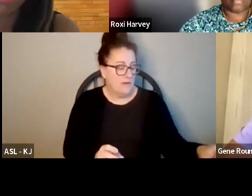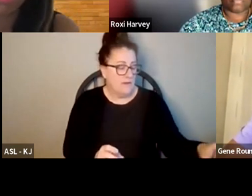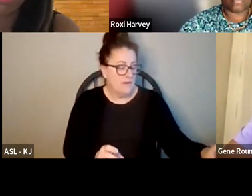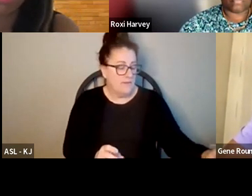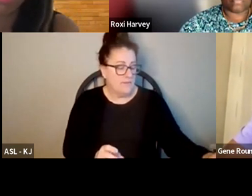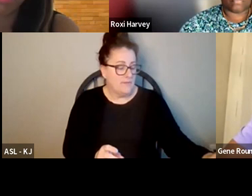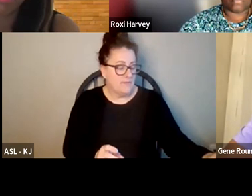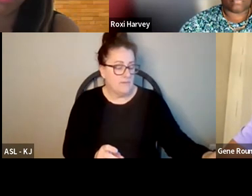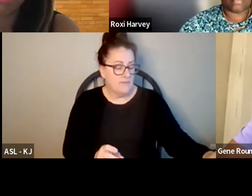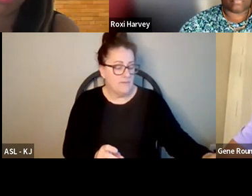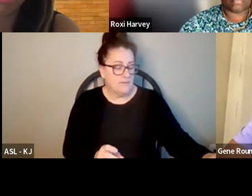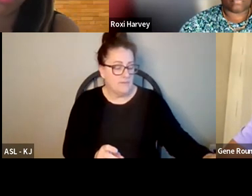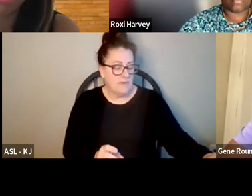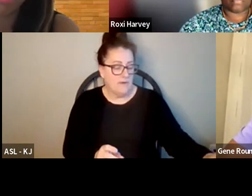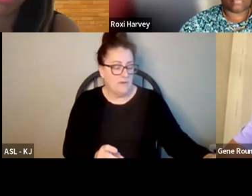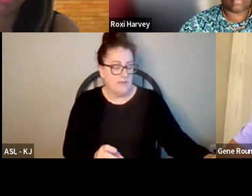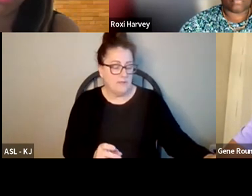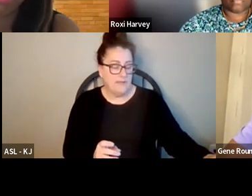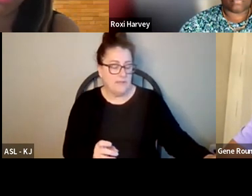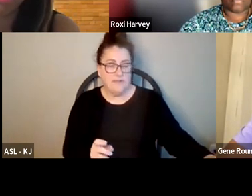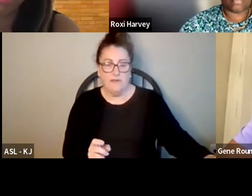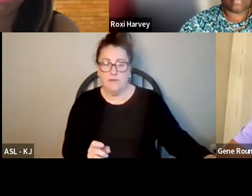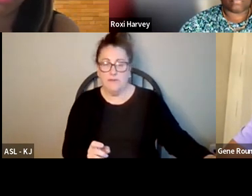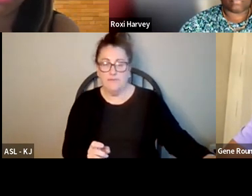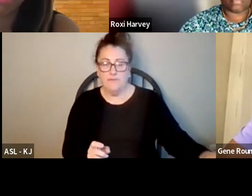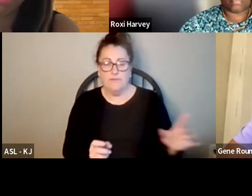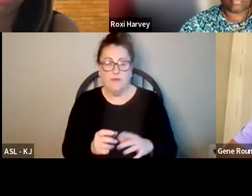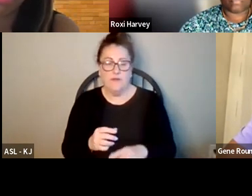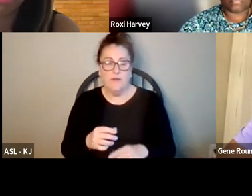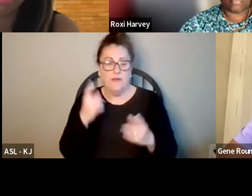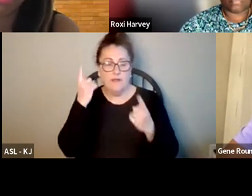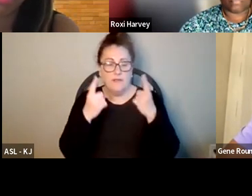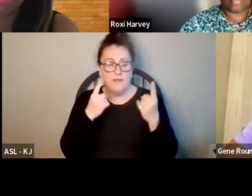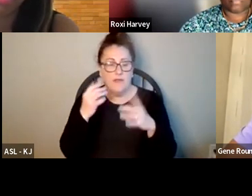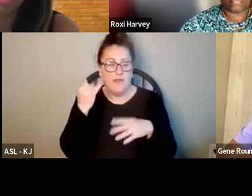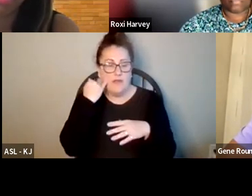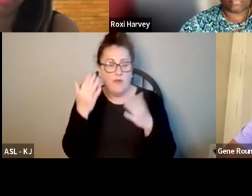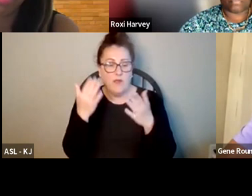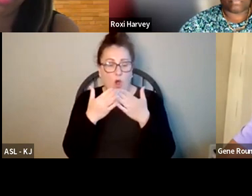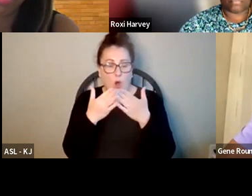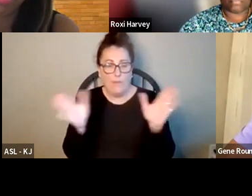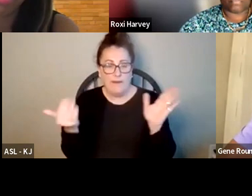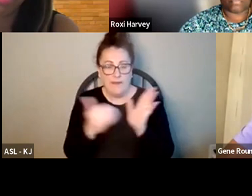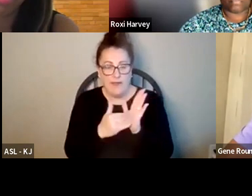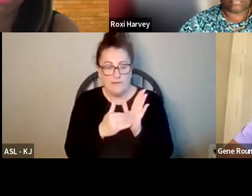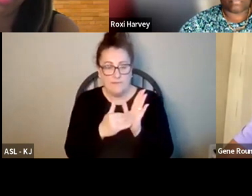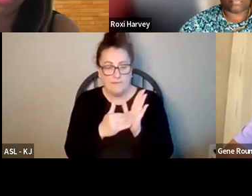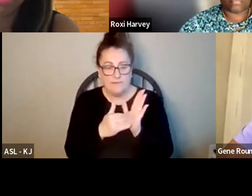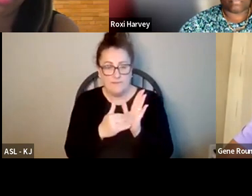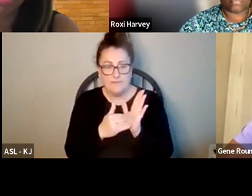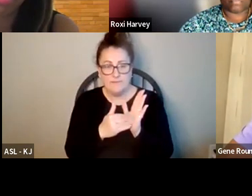this portion of the survey, right? So whatever comes in, we can consider if we do end up opening again.